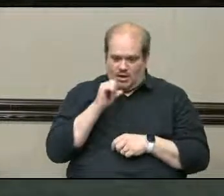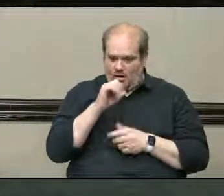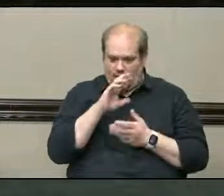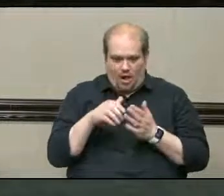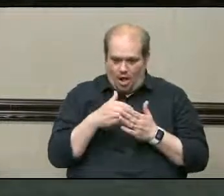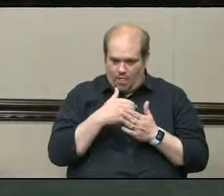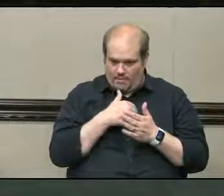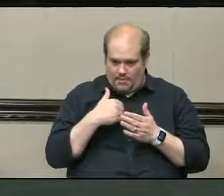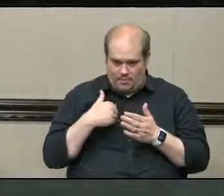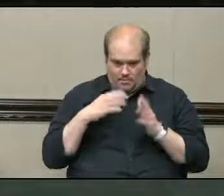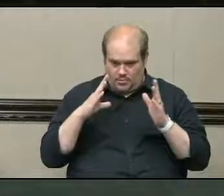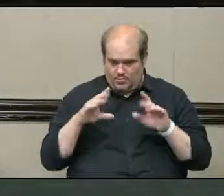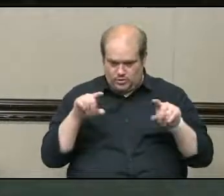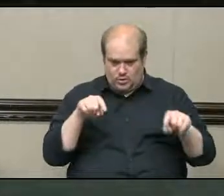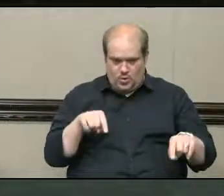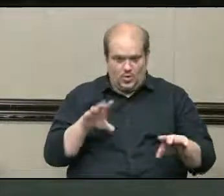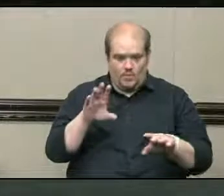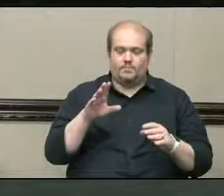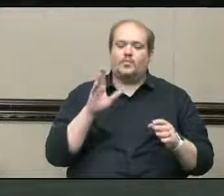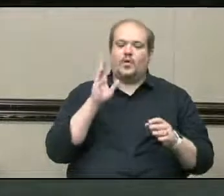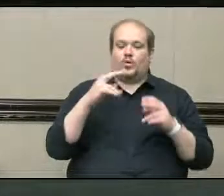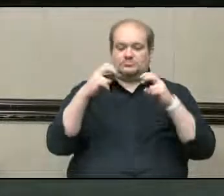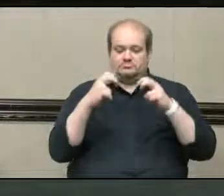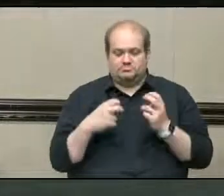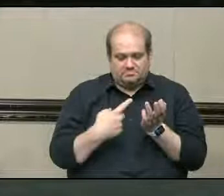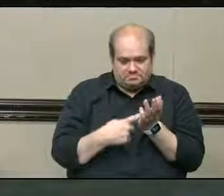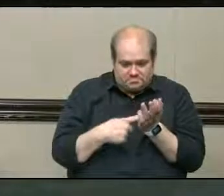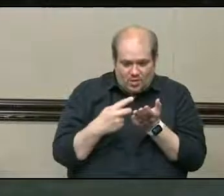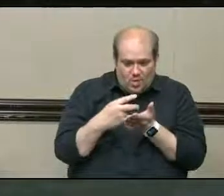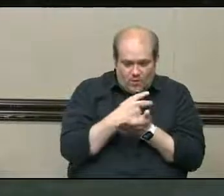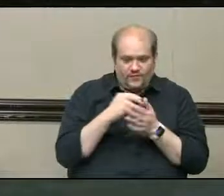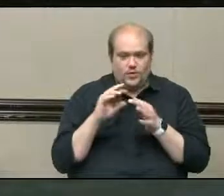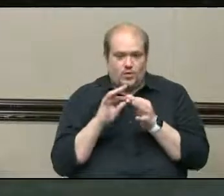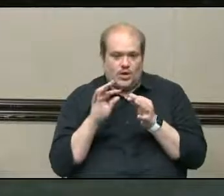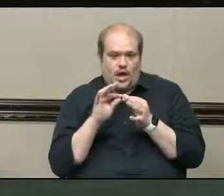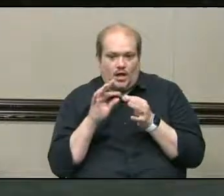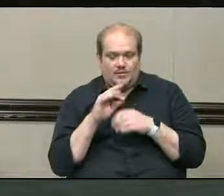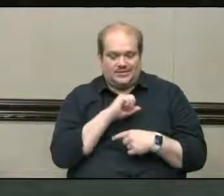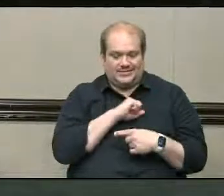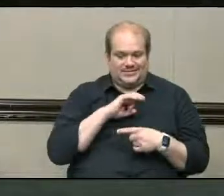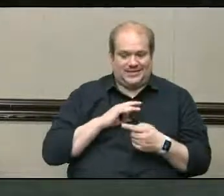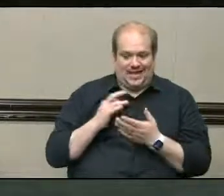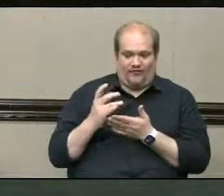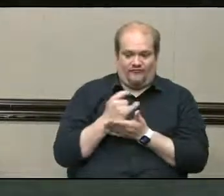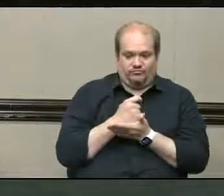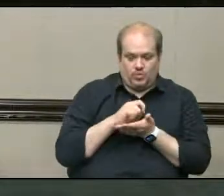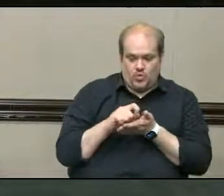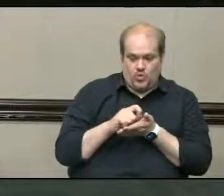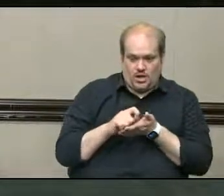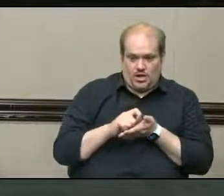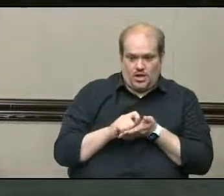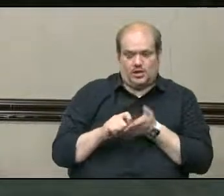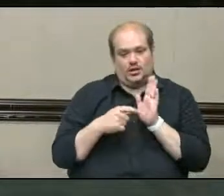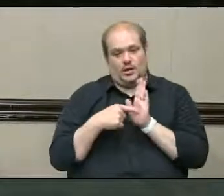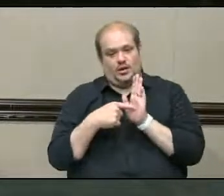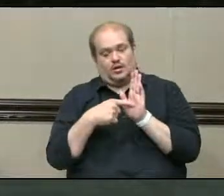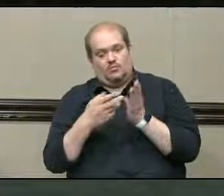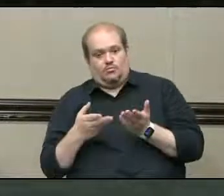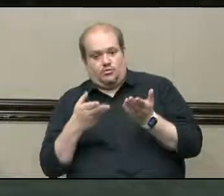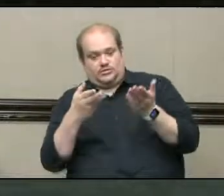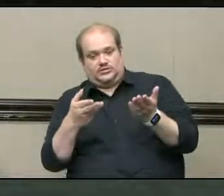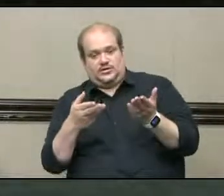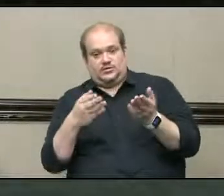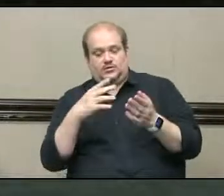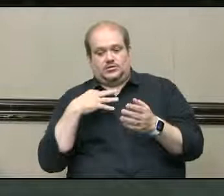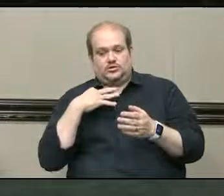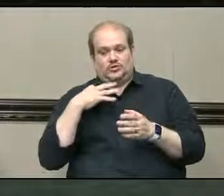Planning Commissioners come there. And they sit down and they go over the comments that the staff has written and present them to